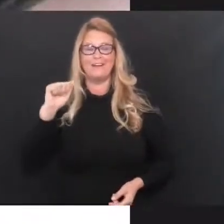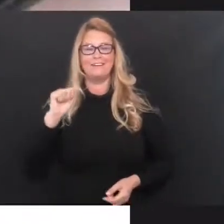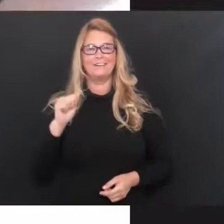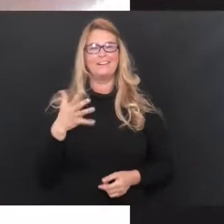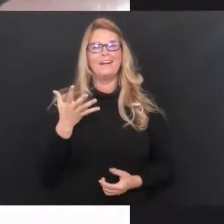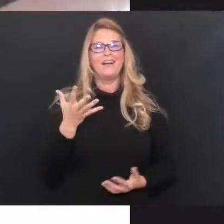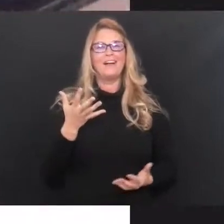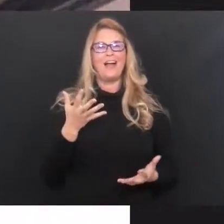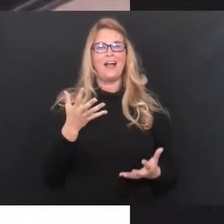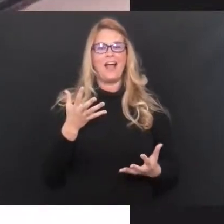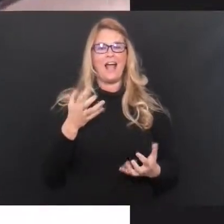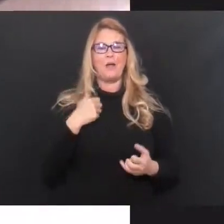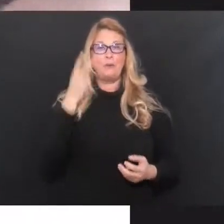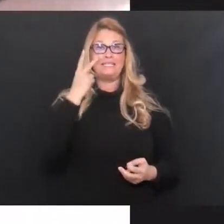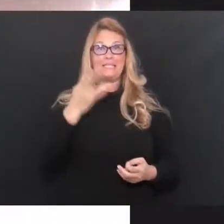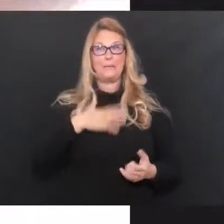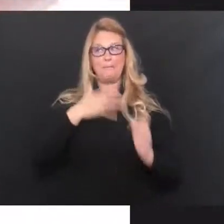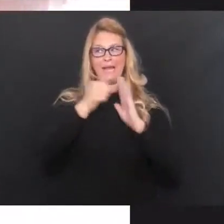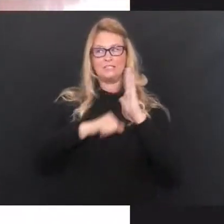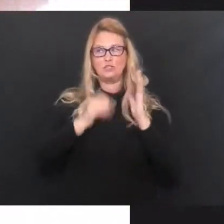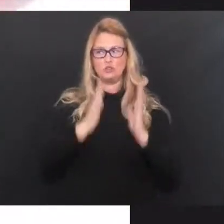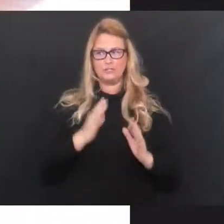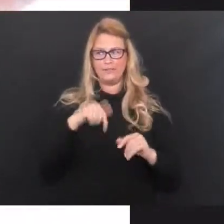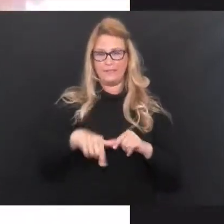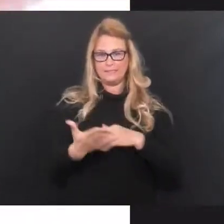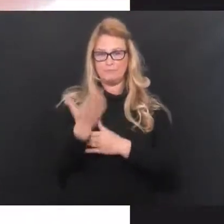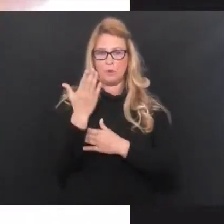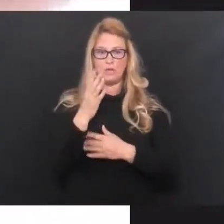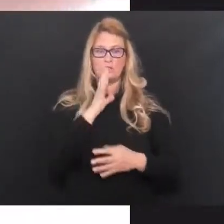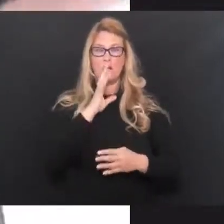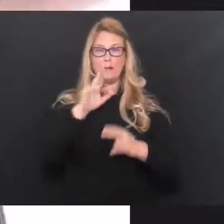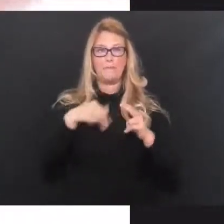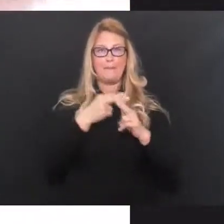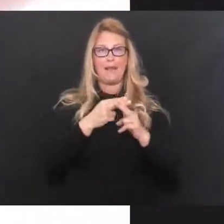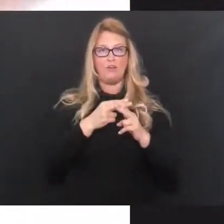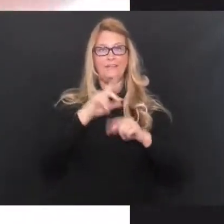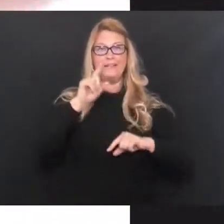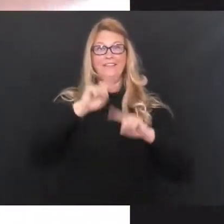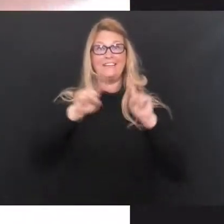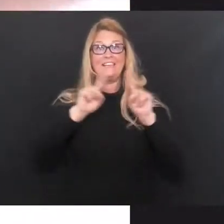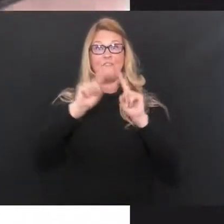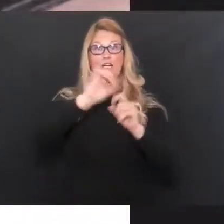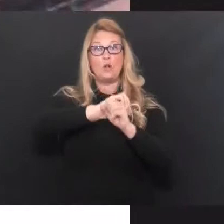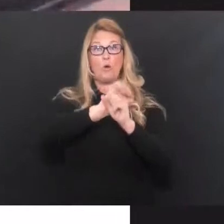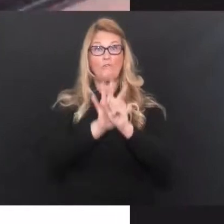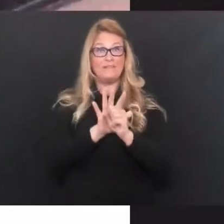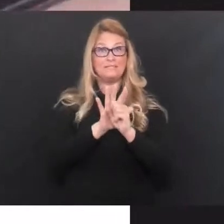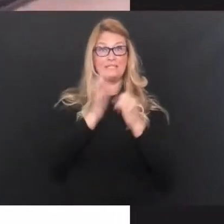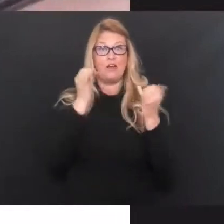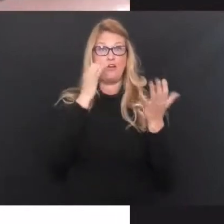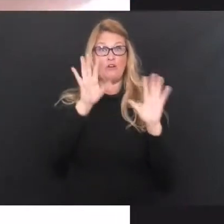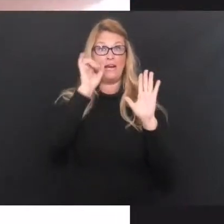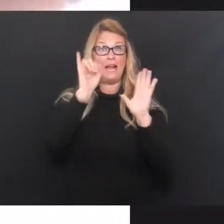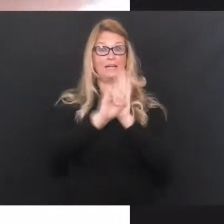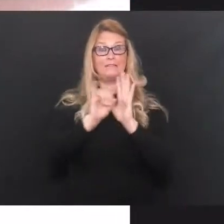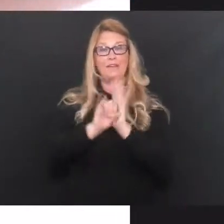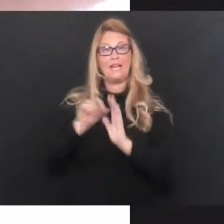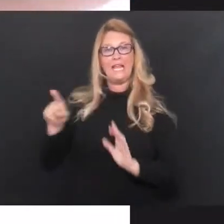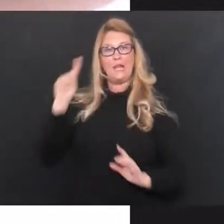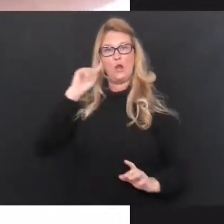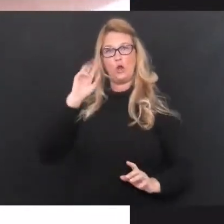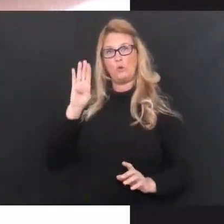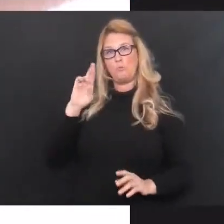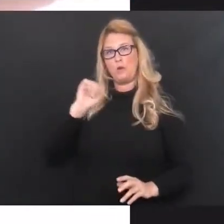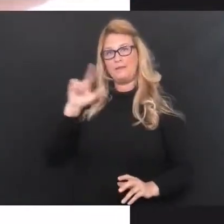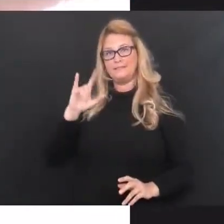my neurosurgeon this morning and told him about the Brazilian variant being detected. And he said he heard that the Brazilian